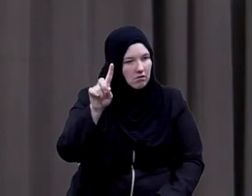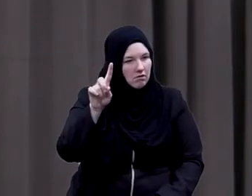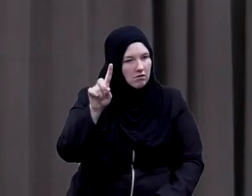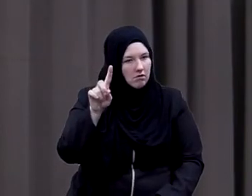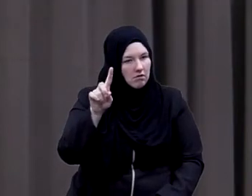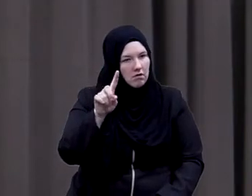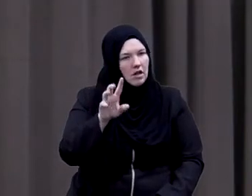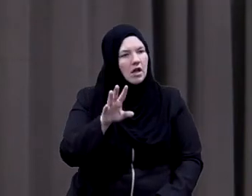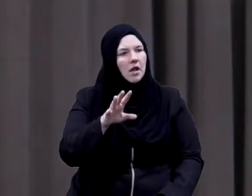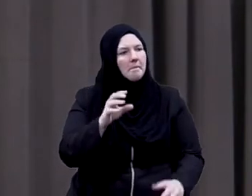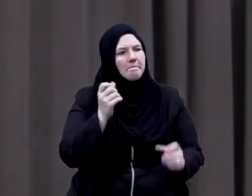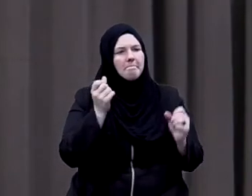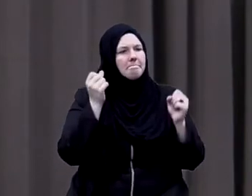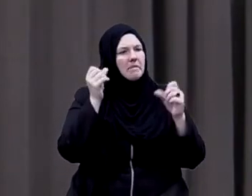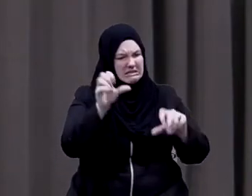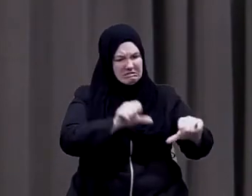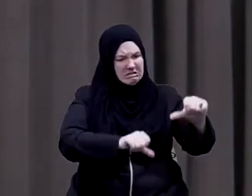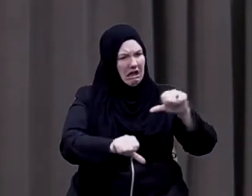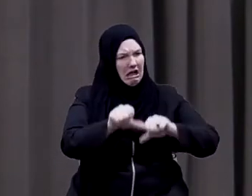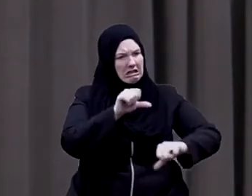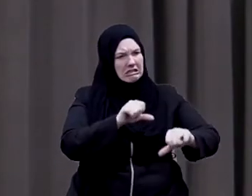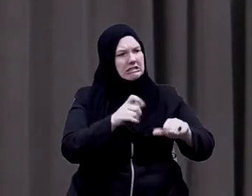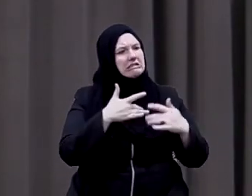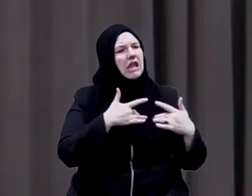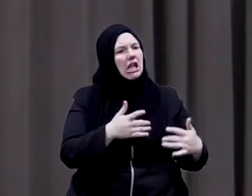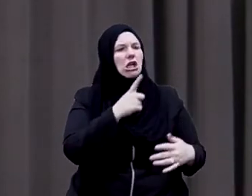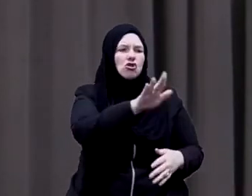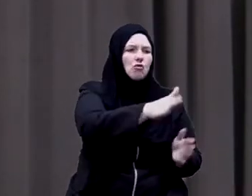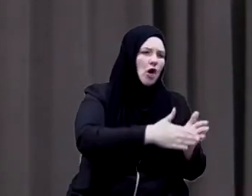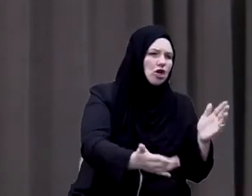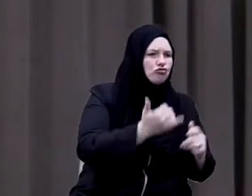them your book is wrong, your book is wrong, your prophet is wrong.